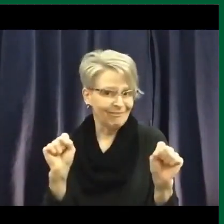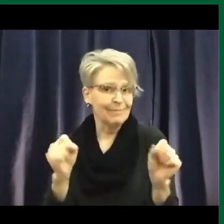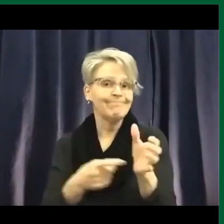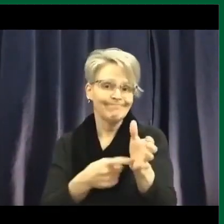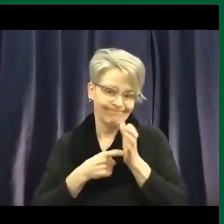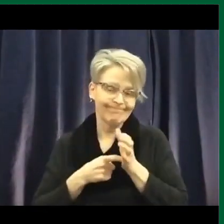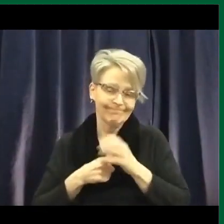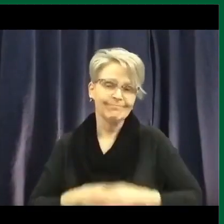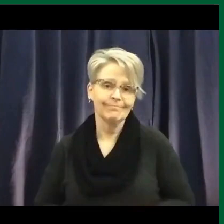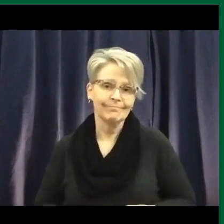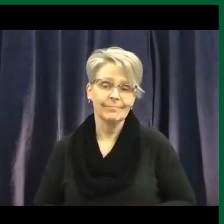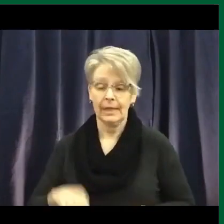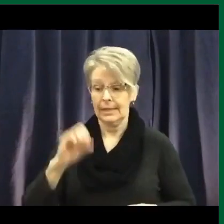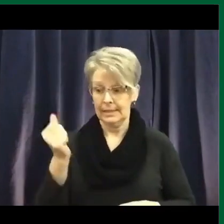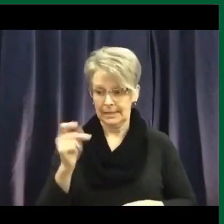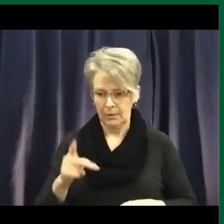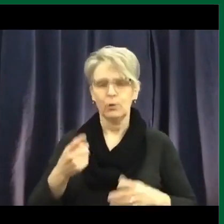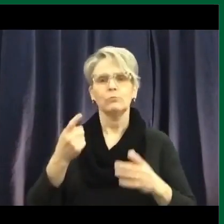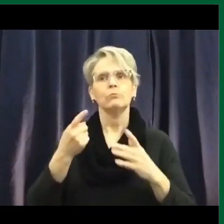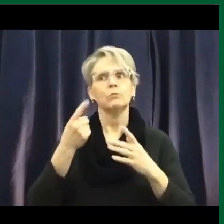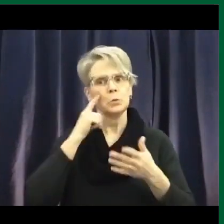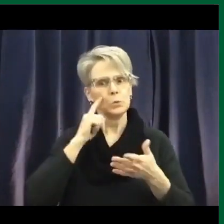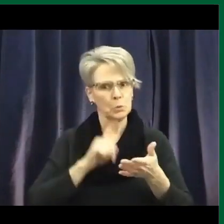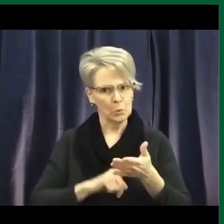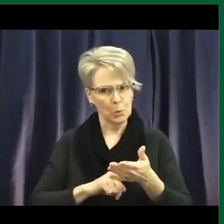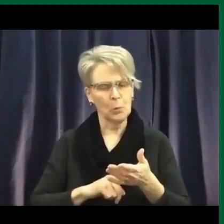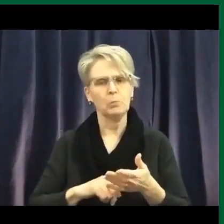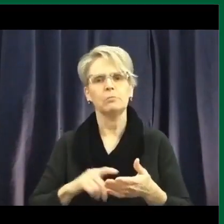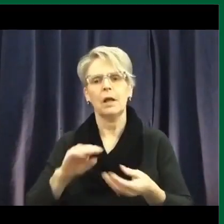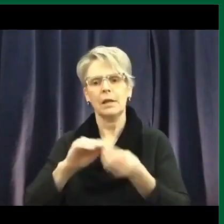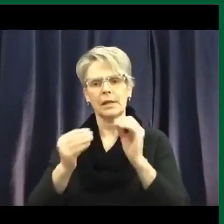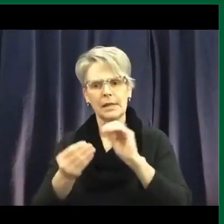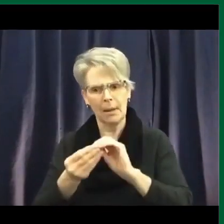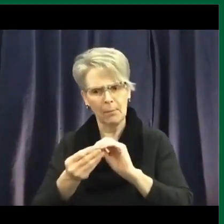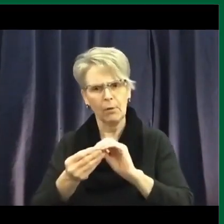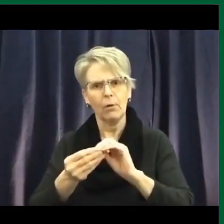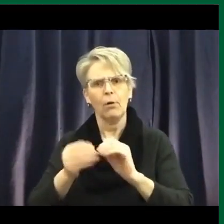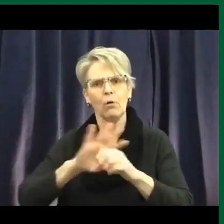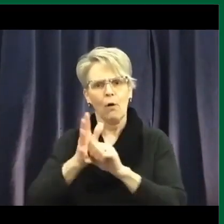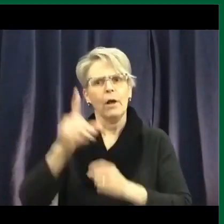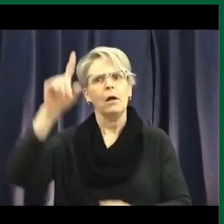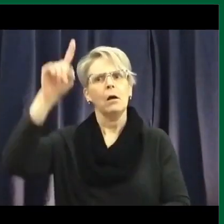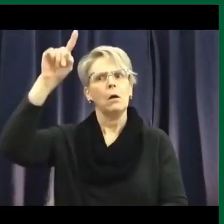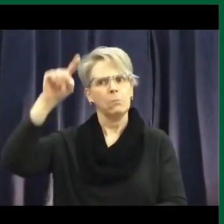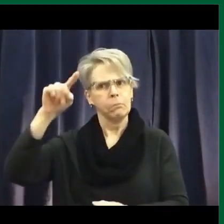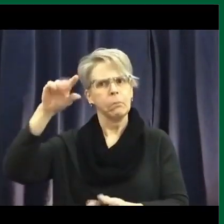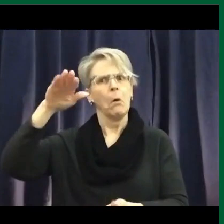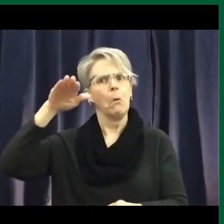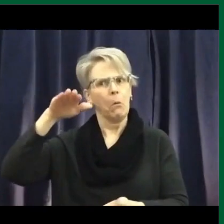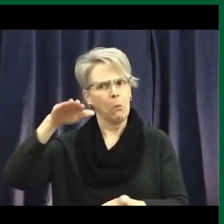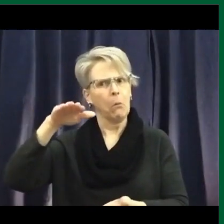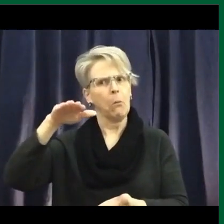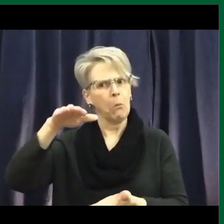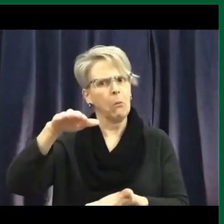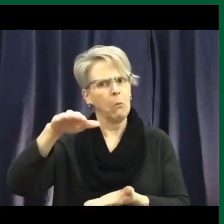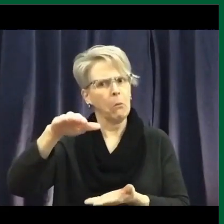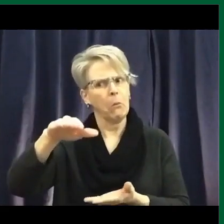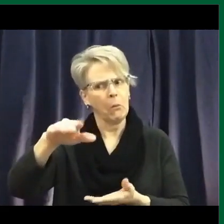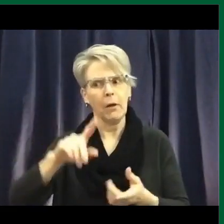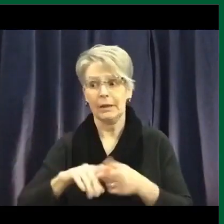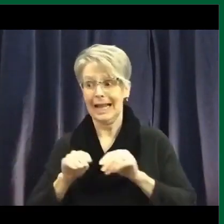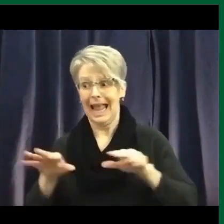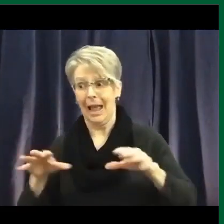As Saskatchewan continues to see our case rates and hospitalization rates stabilize, and as we increase the pace of our vaccinations greatly